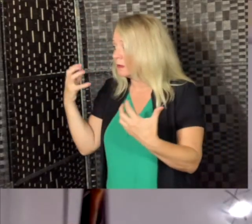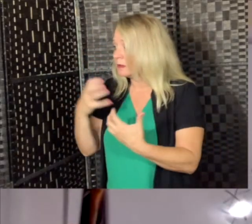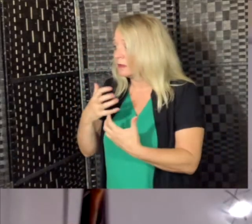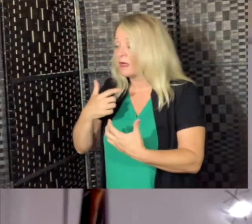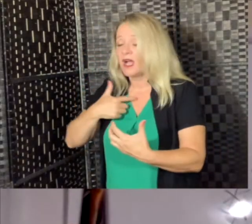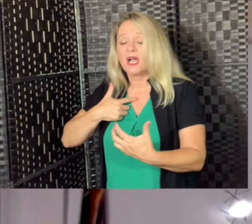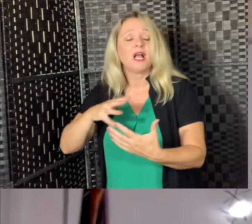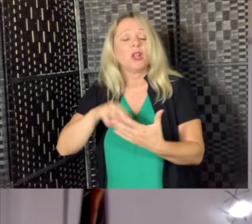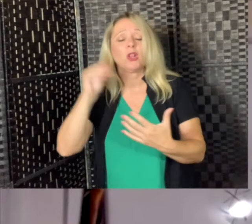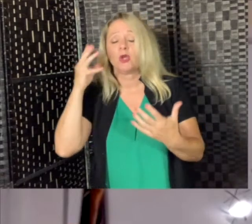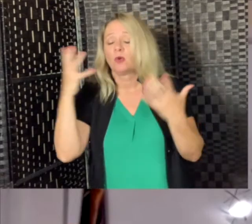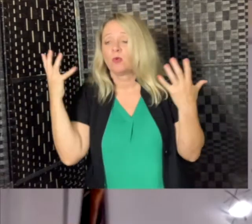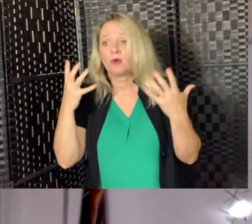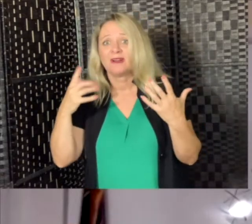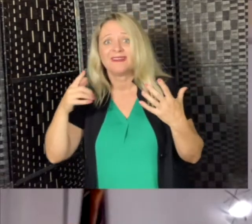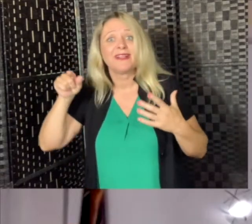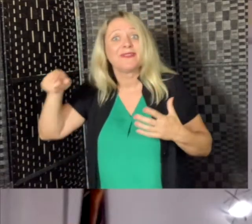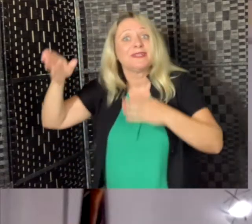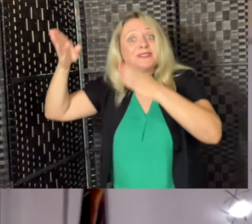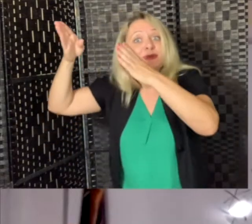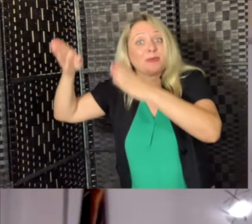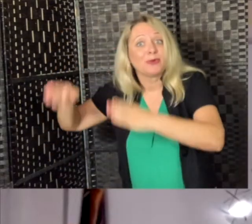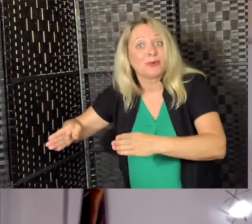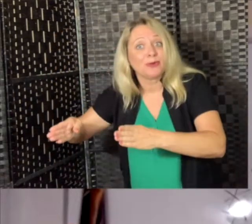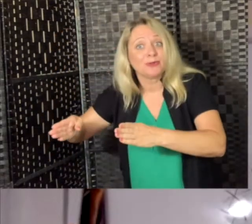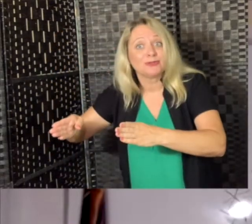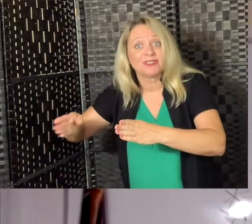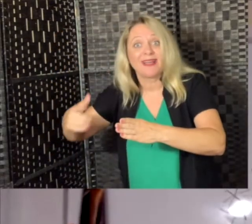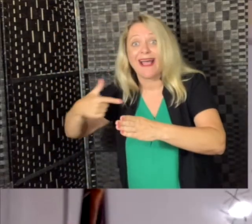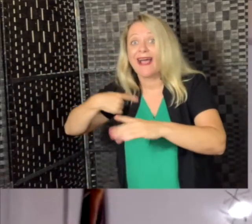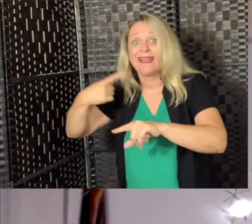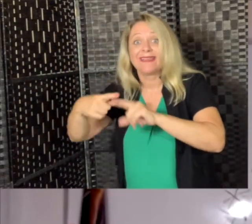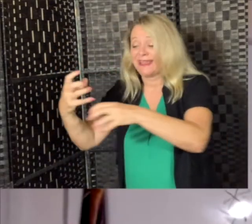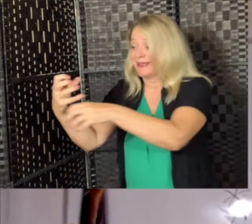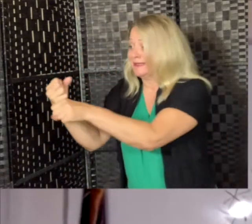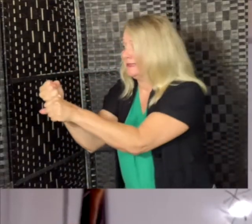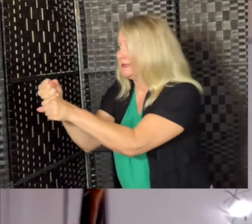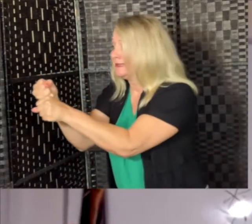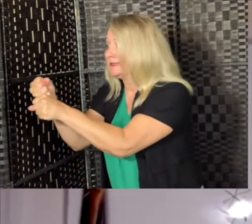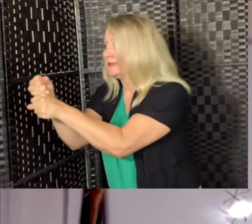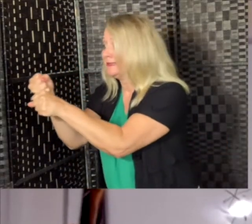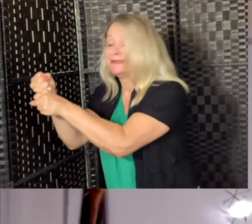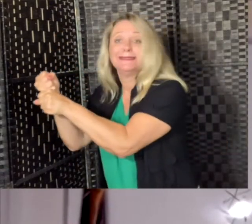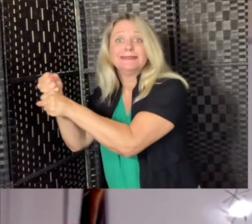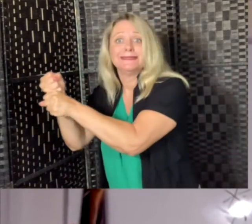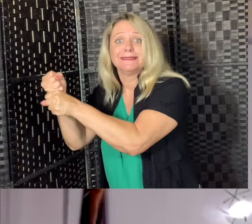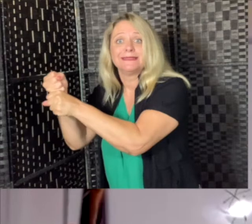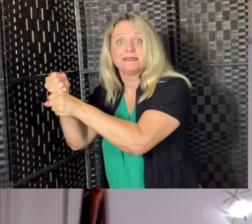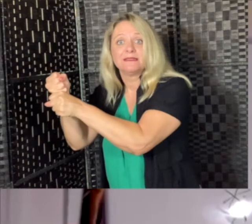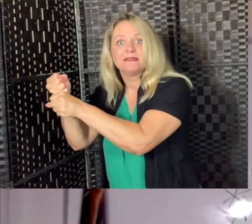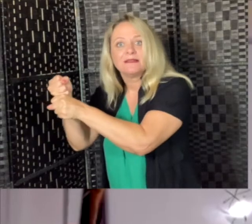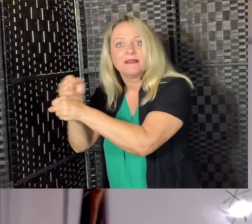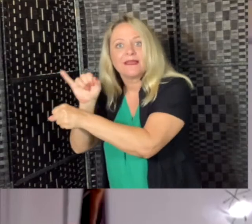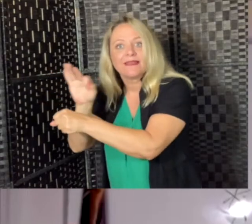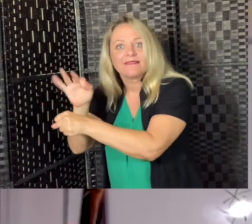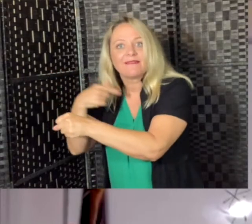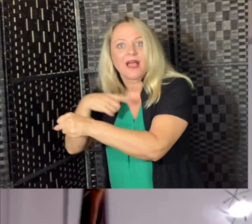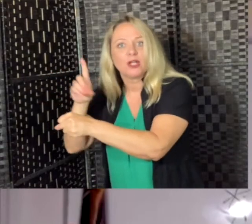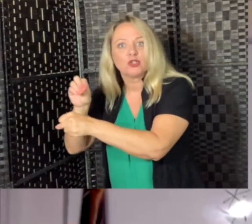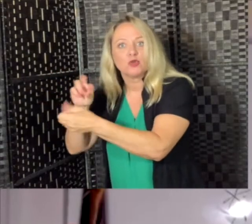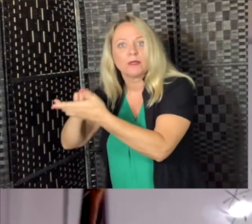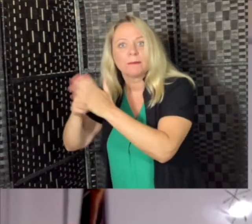tell. So now let's come back again. These three stages, romantic love, power struggle, and conscious